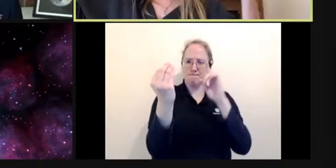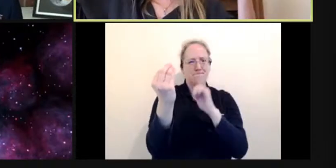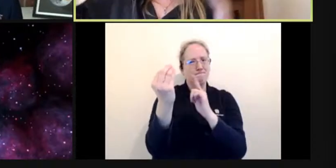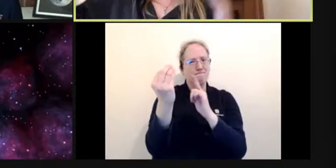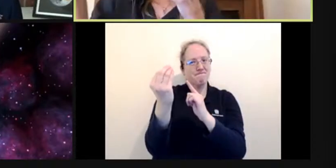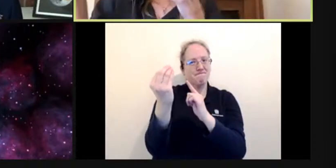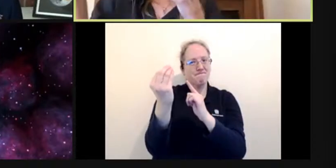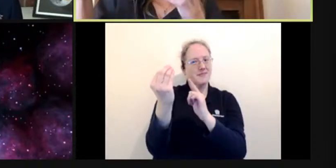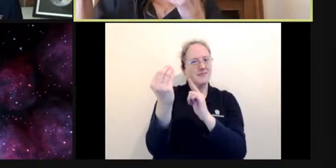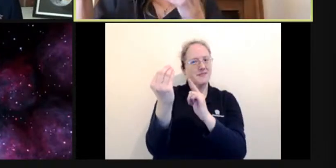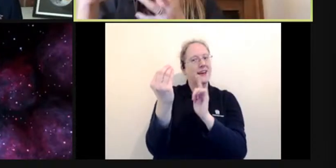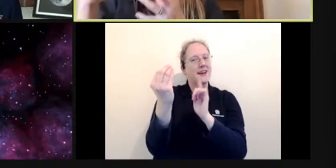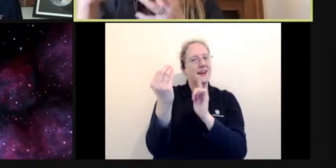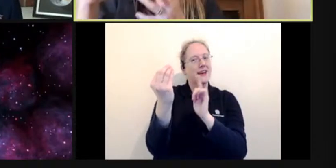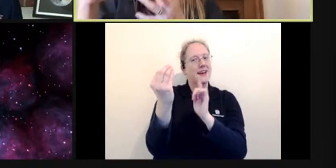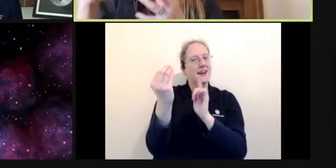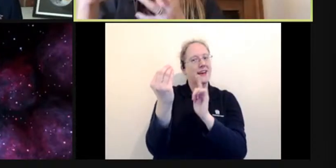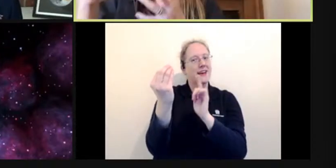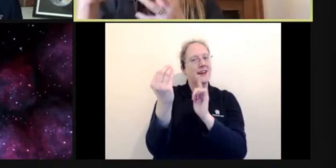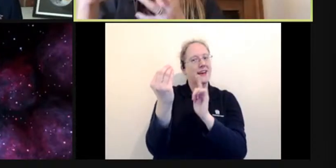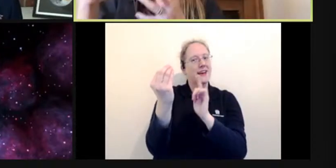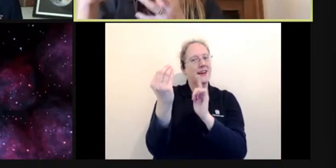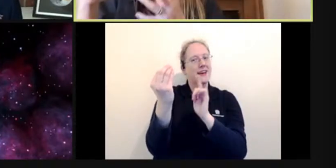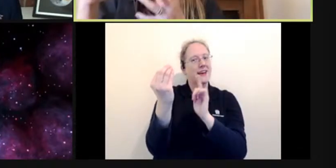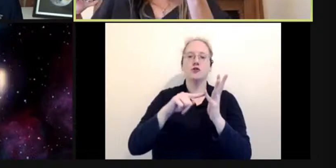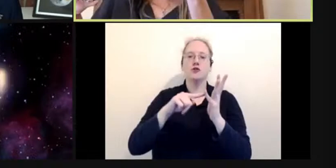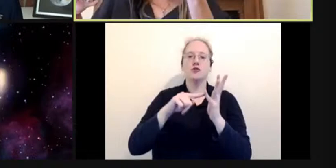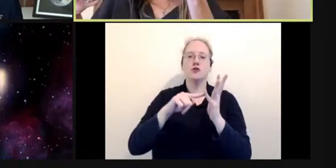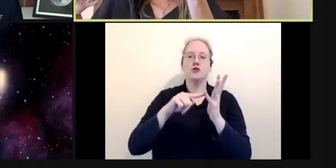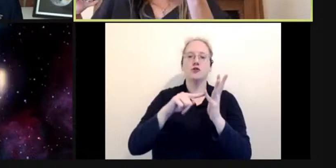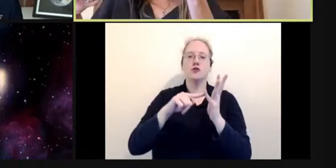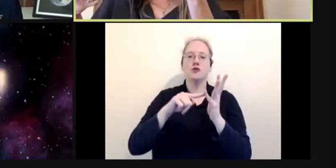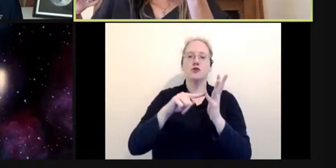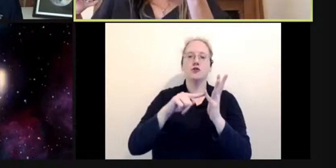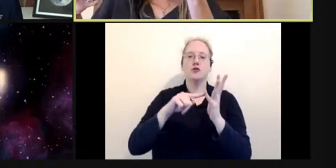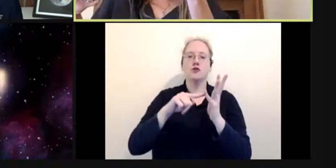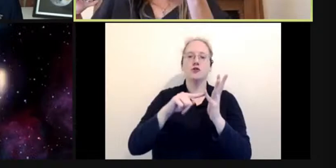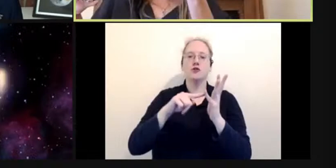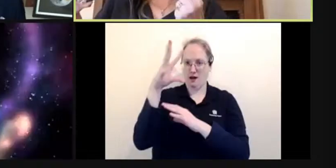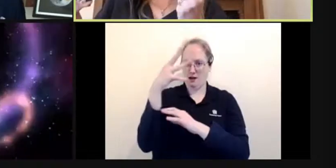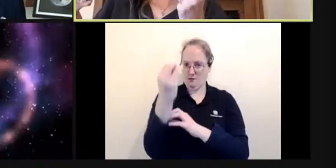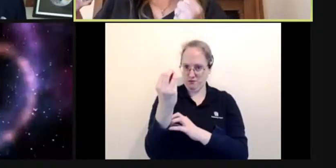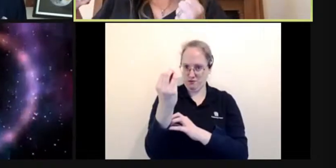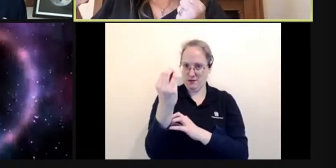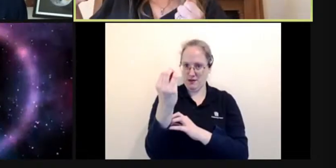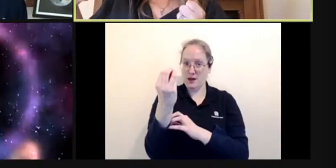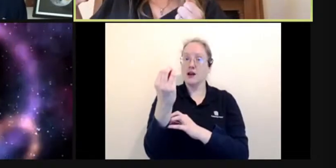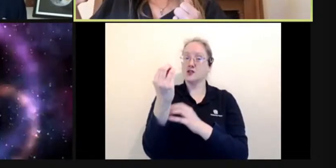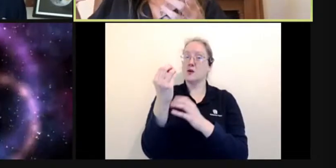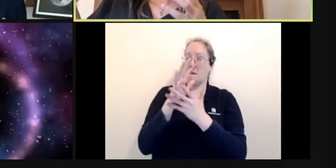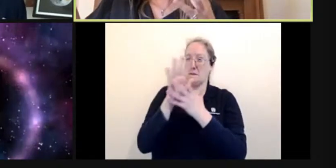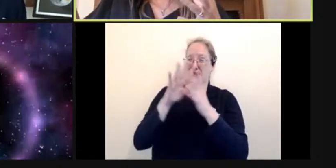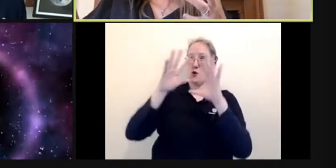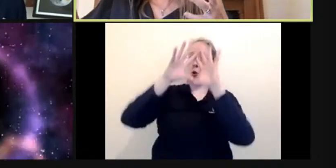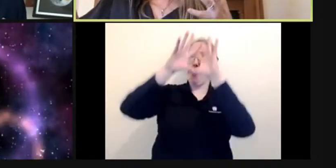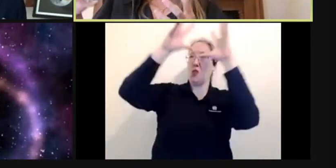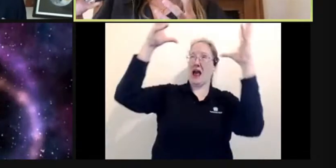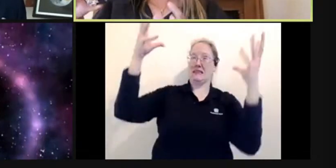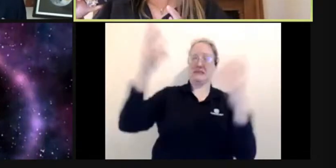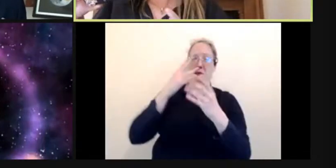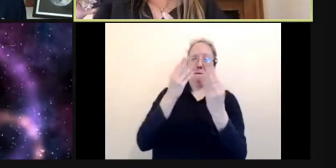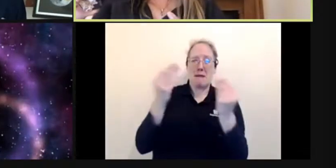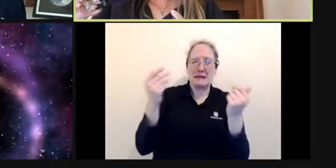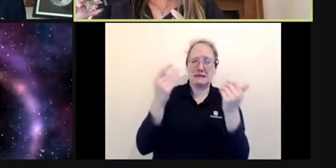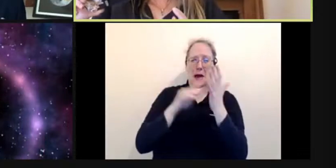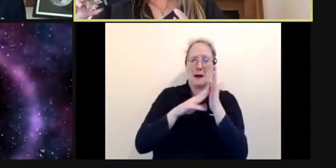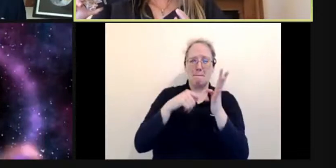all of this matter has condensed down further, and that's condensed the magnetic field. And so it just powers